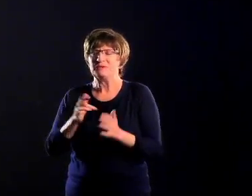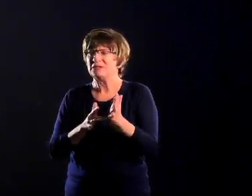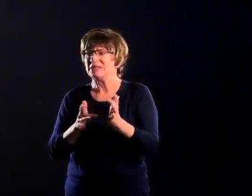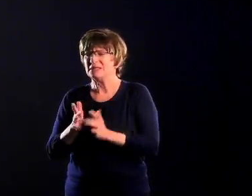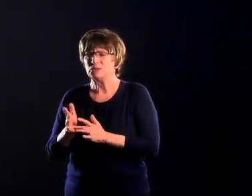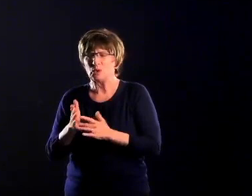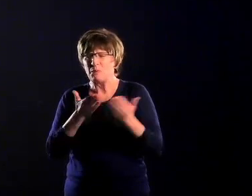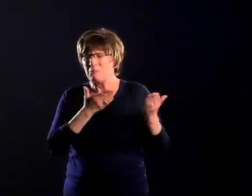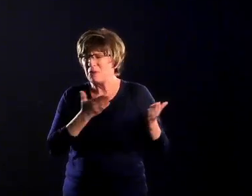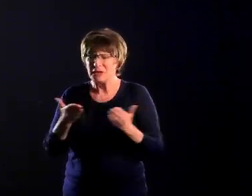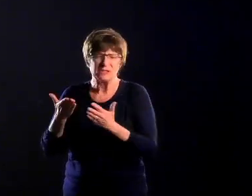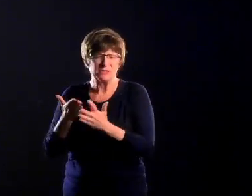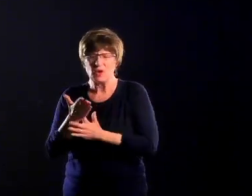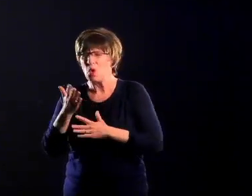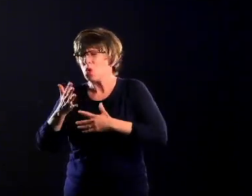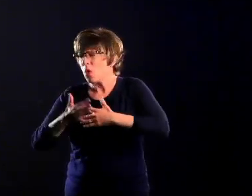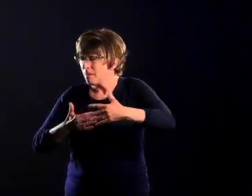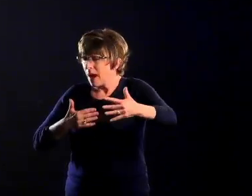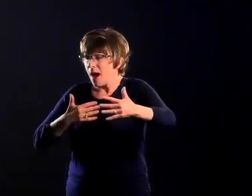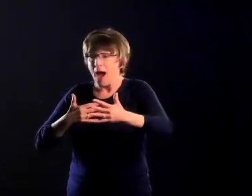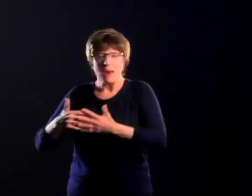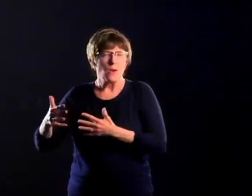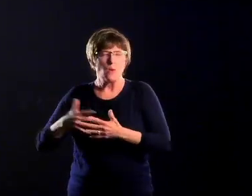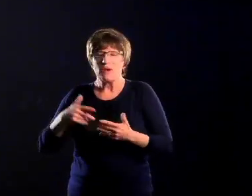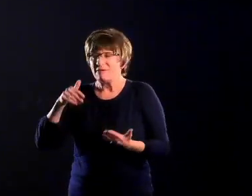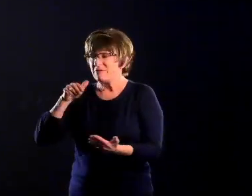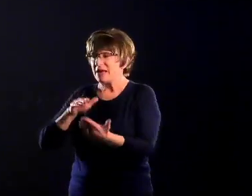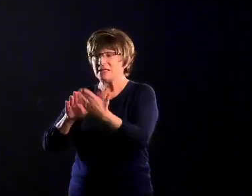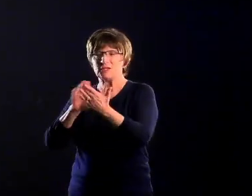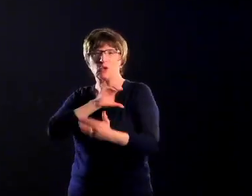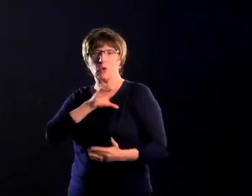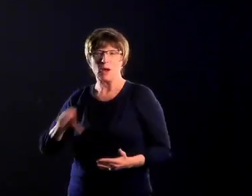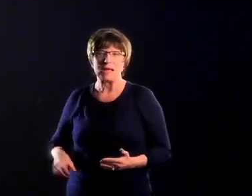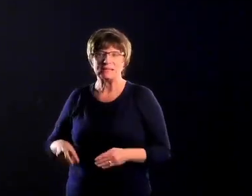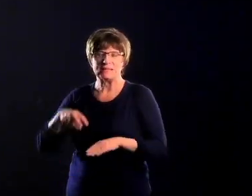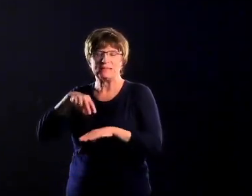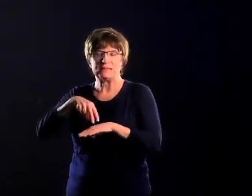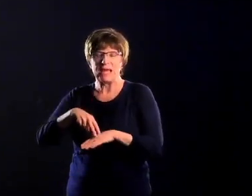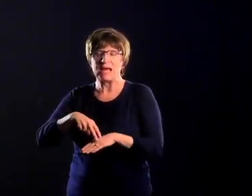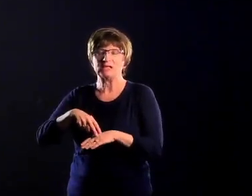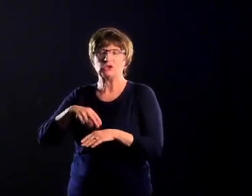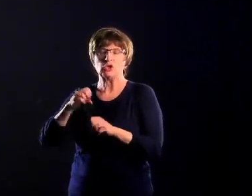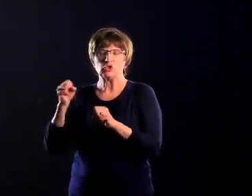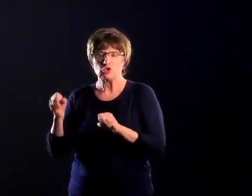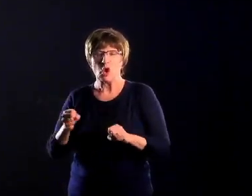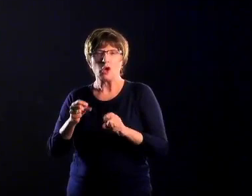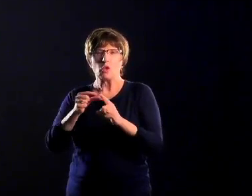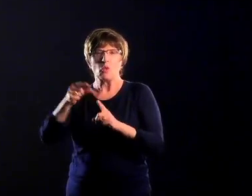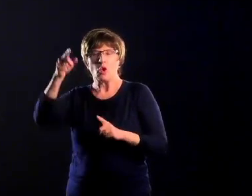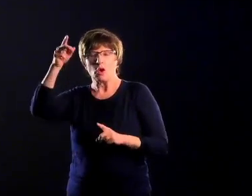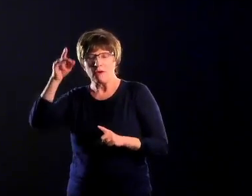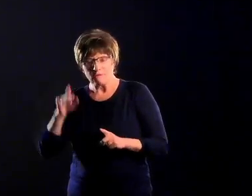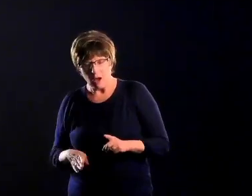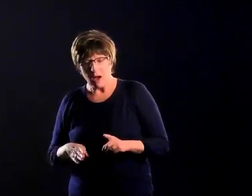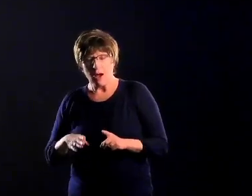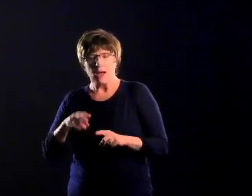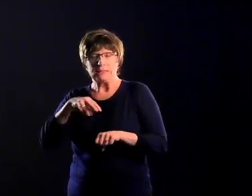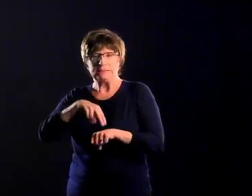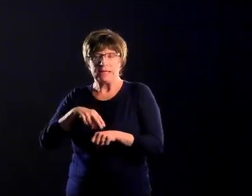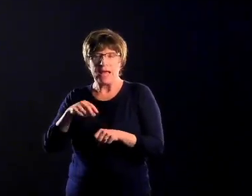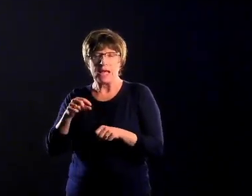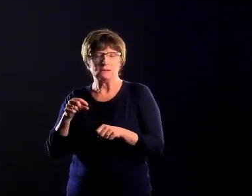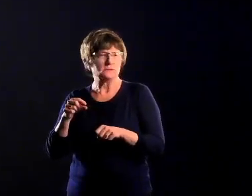whatever is that we face. Christ stands strong. The word of God stands strong in the midst of a culture that may